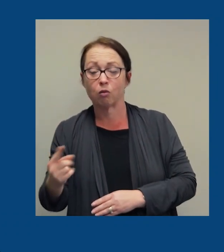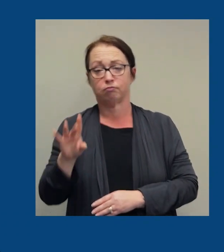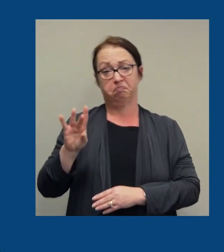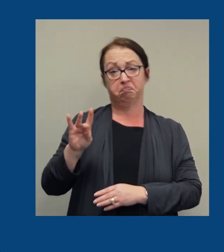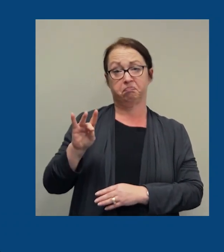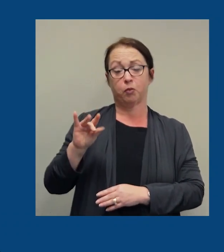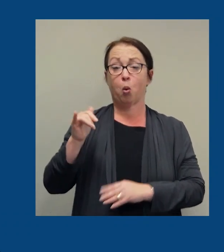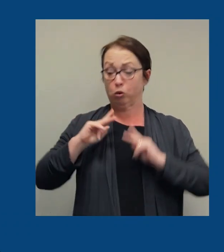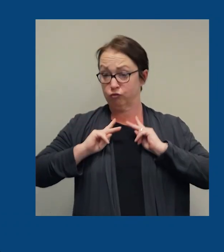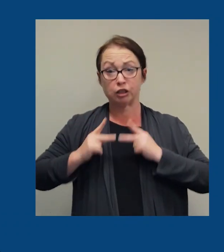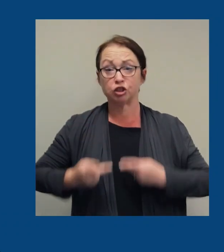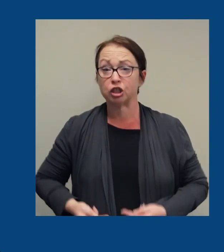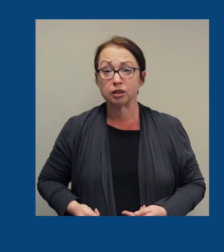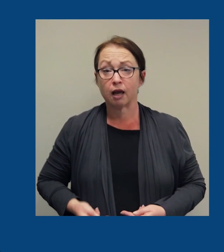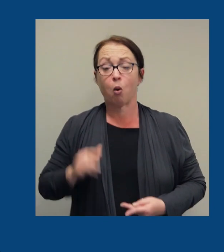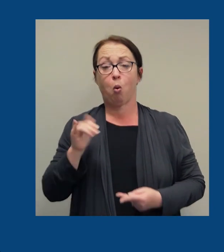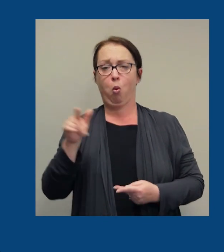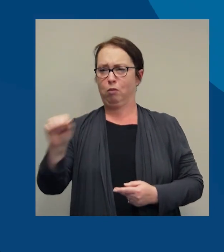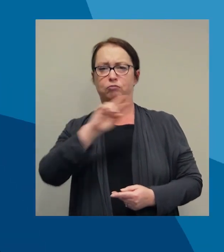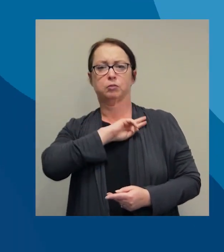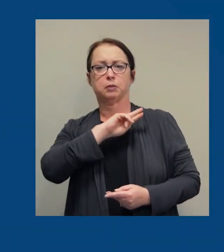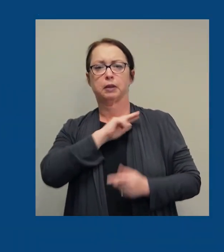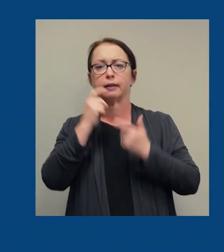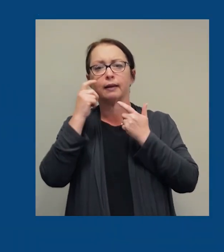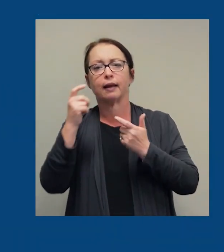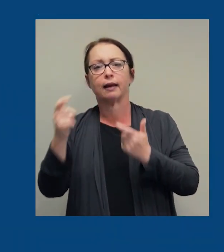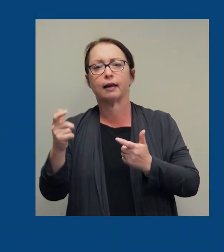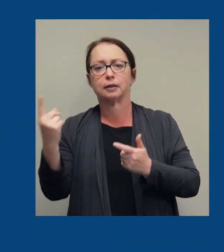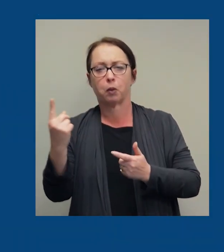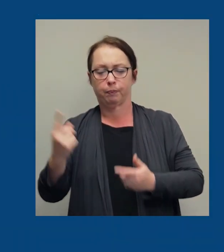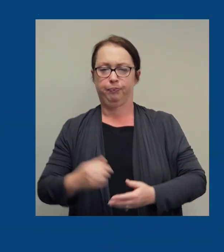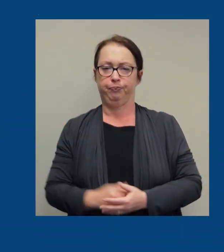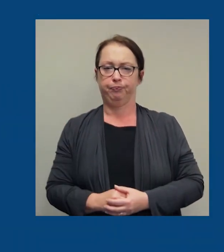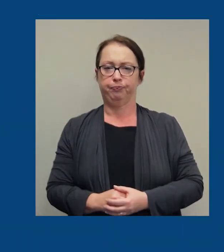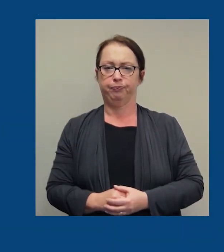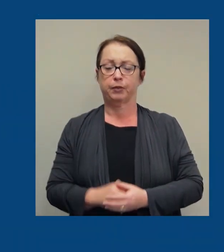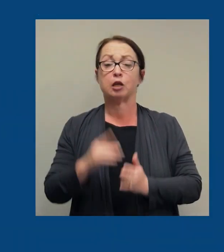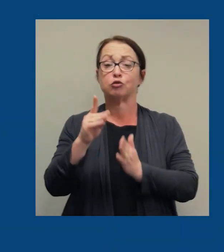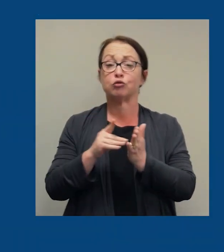only to one more, another one to another one to but I do this